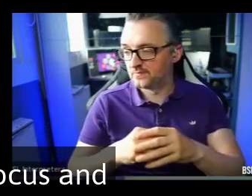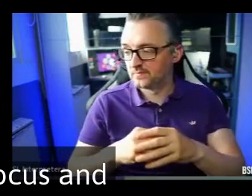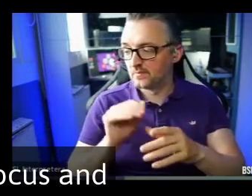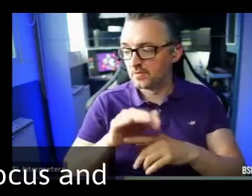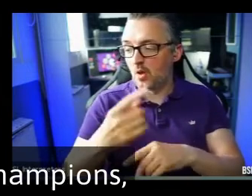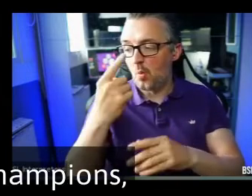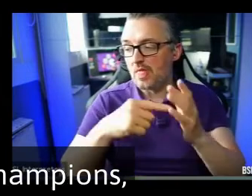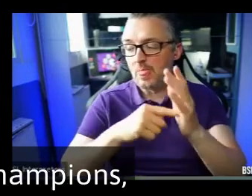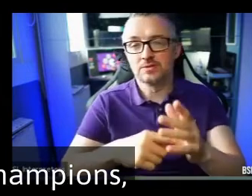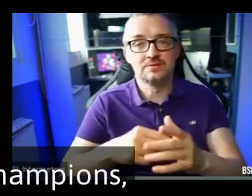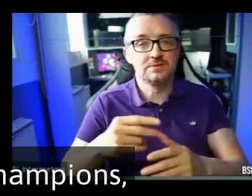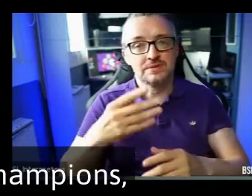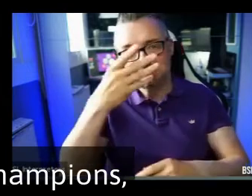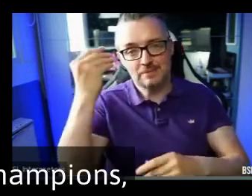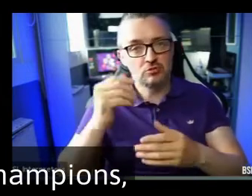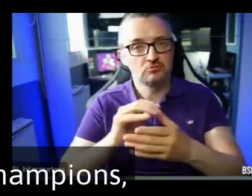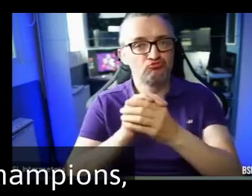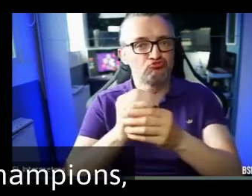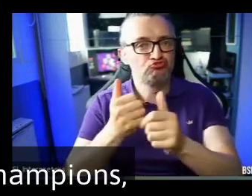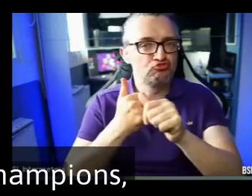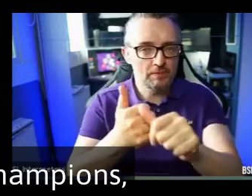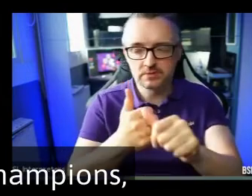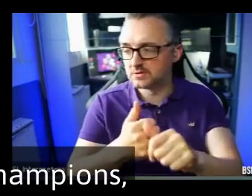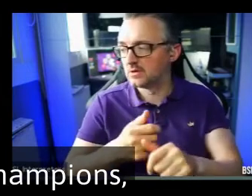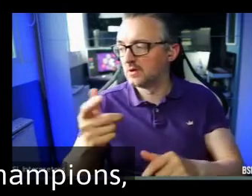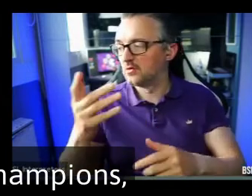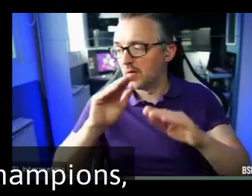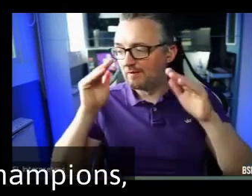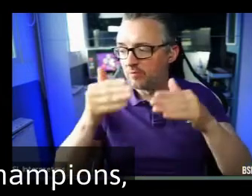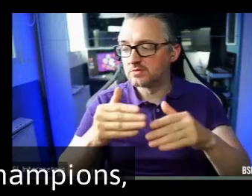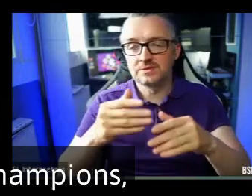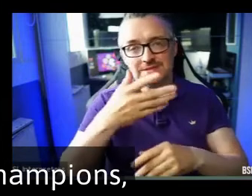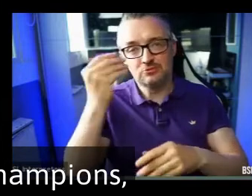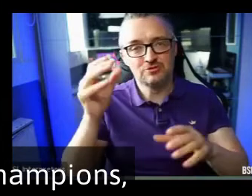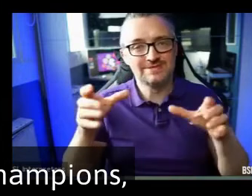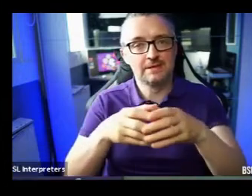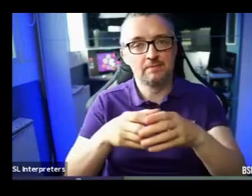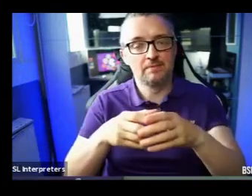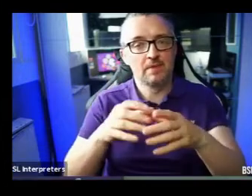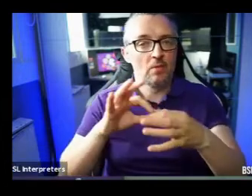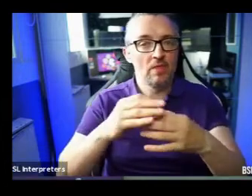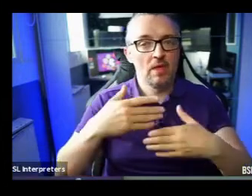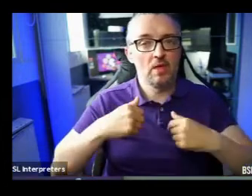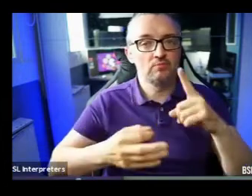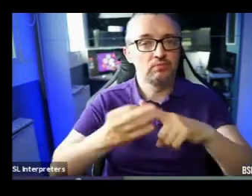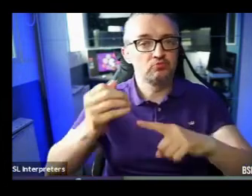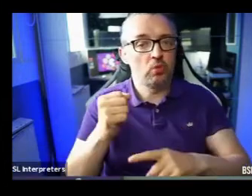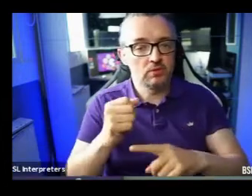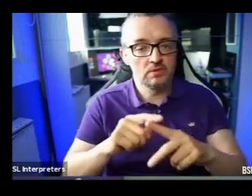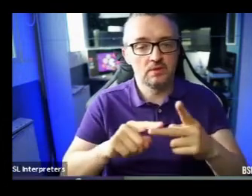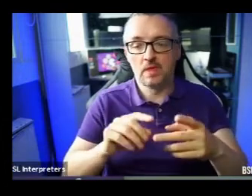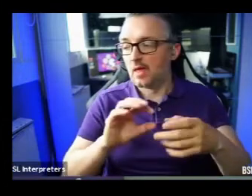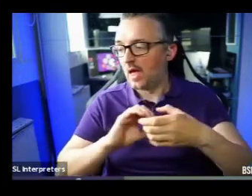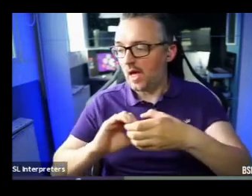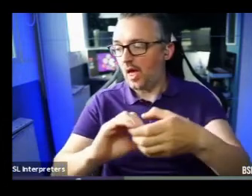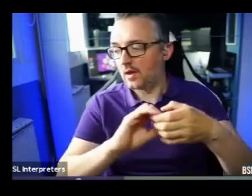units. We have over 1,000 dementia champions. We've developed the Focus on Dementia team now within Health Improvement Scotland,